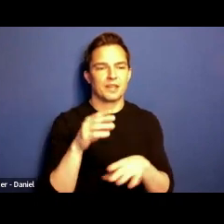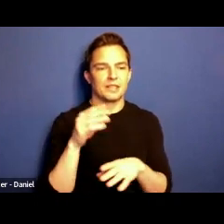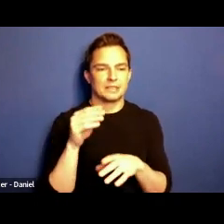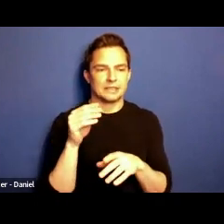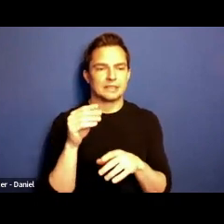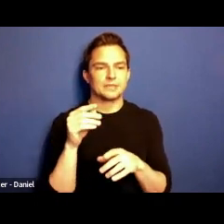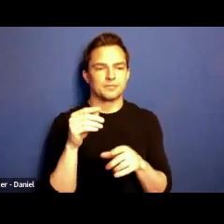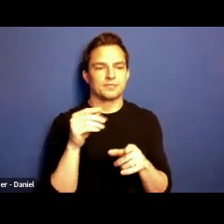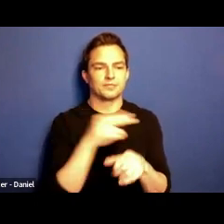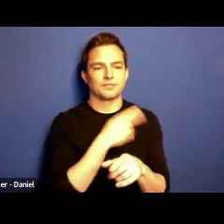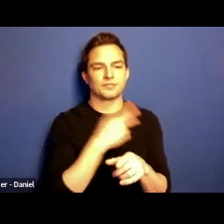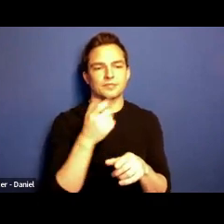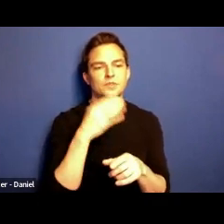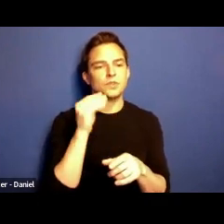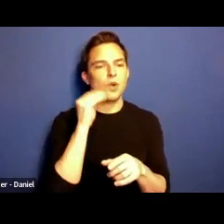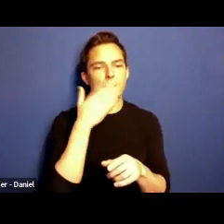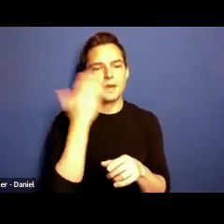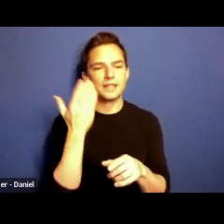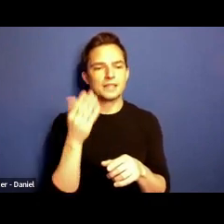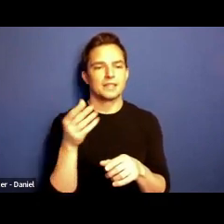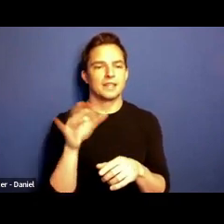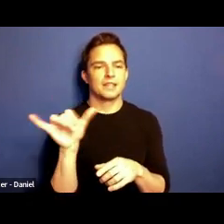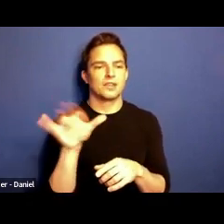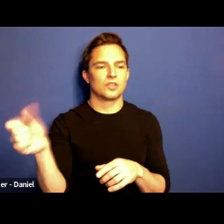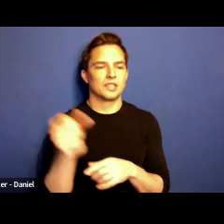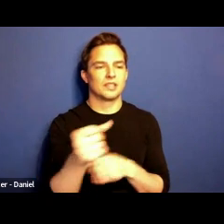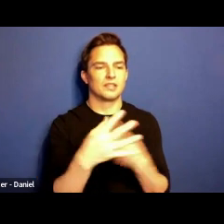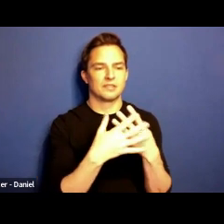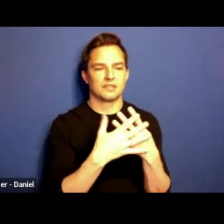So it's not a new phenomenon.